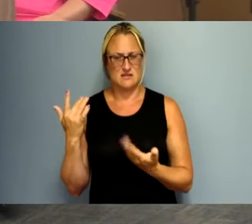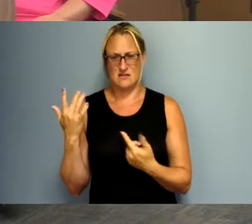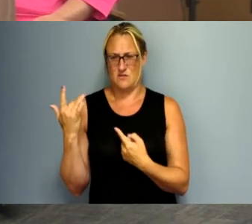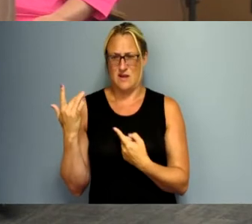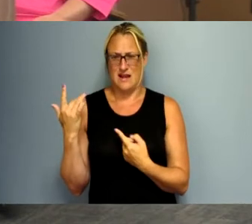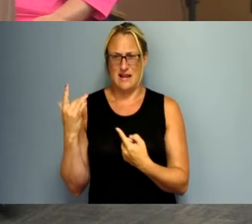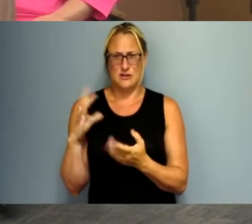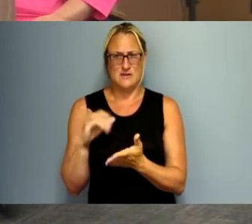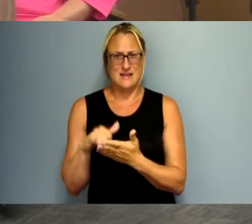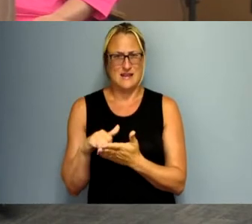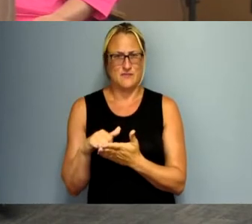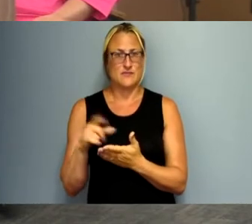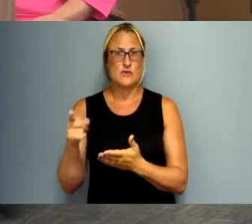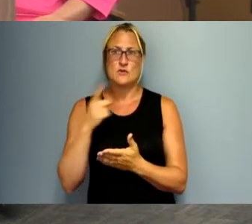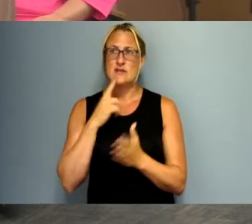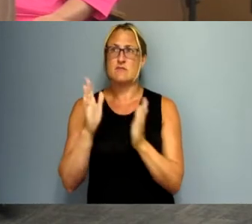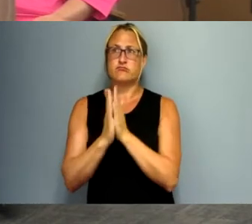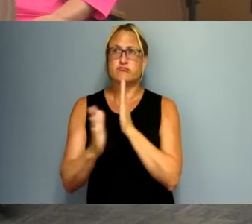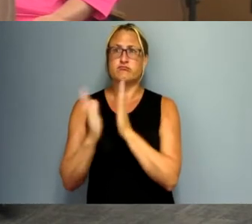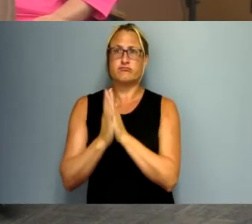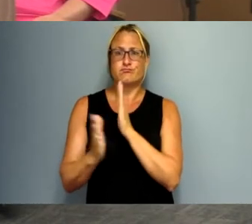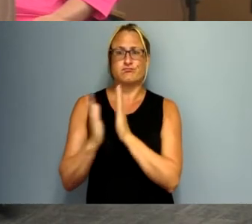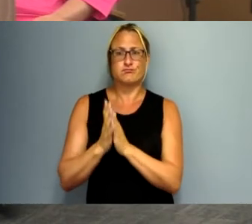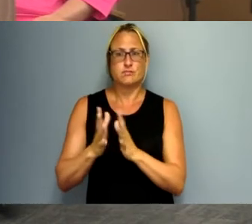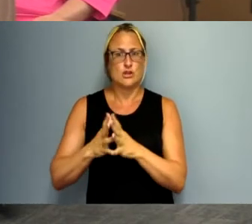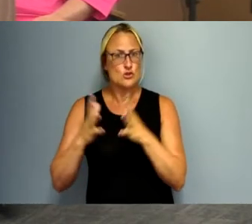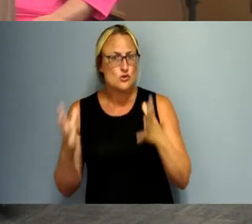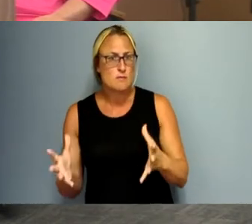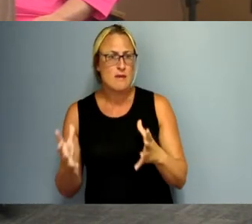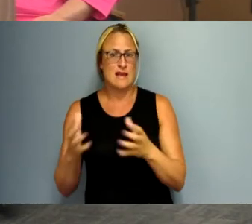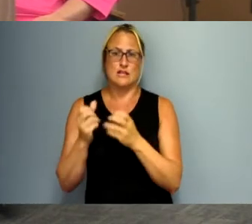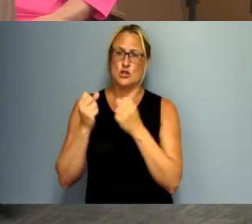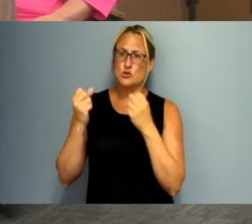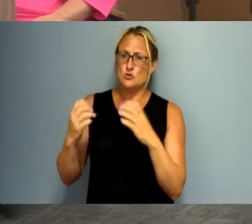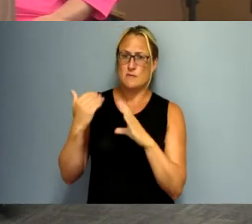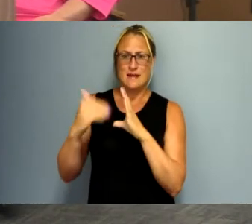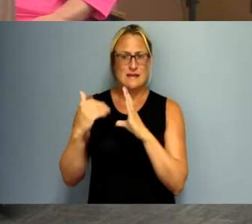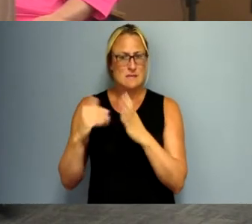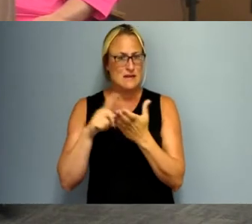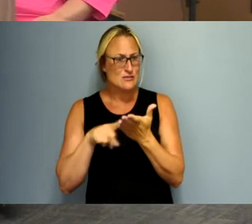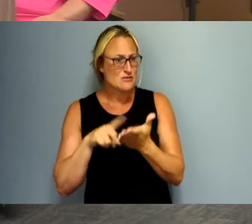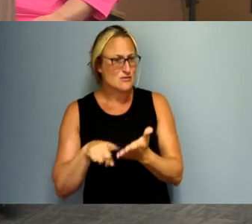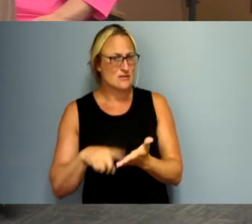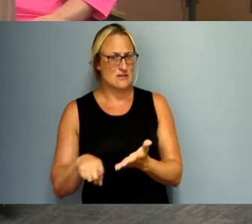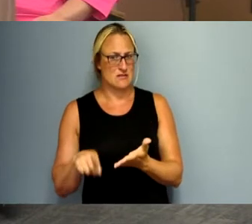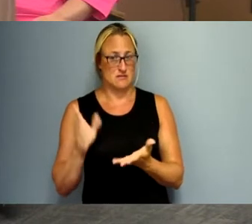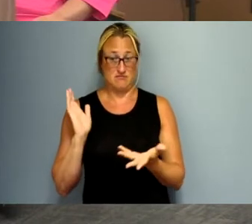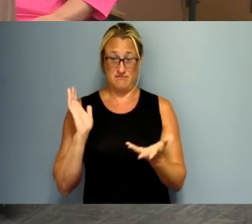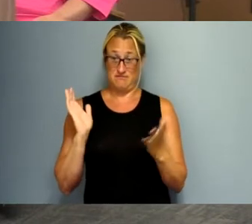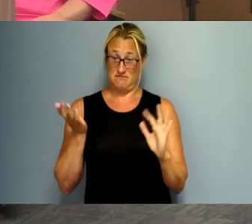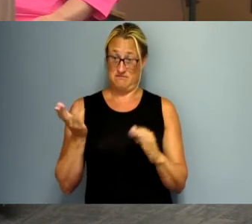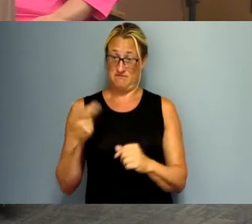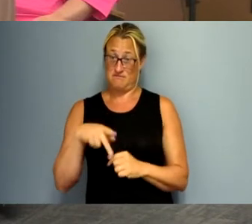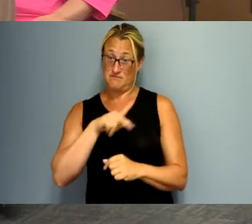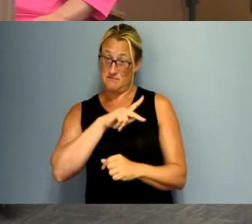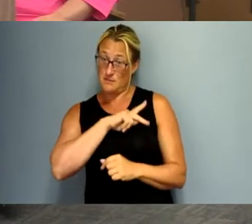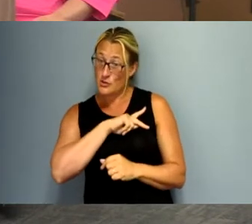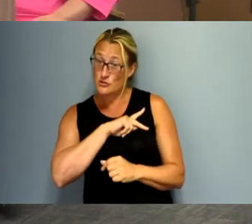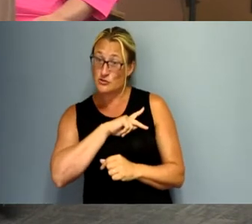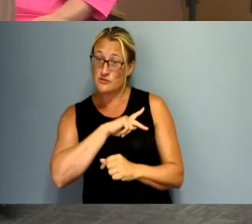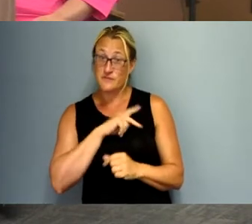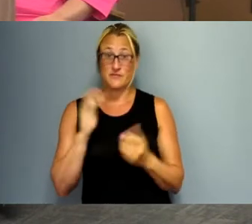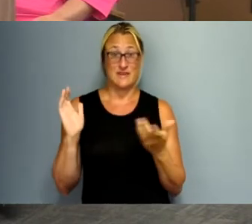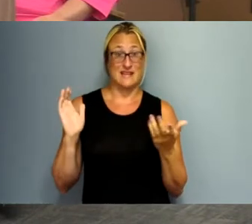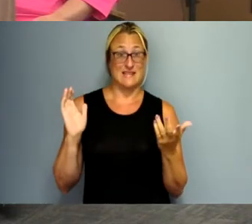You have said they made too many requests. There were too many emails to look at. This sounds personal. It sounds like a declaration